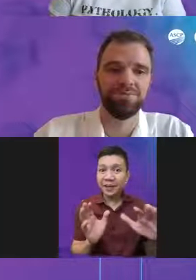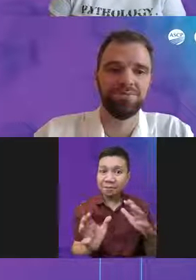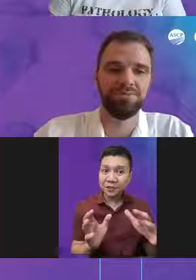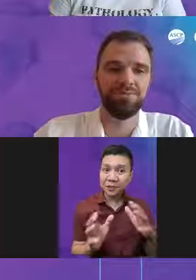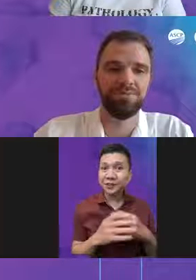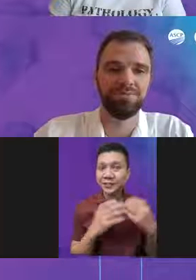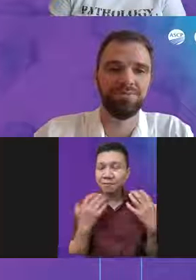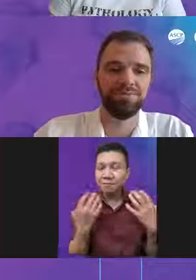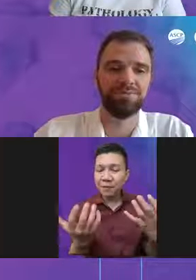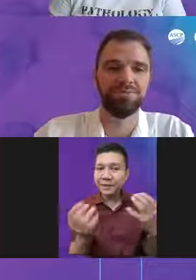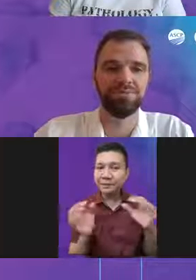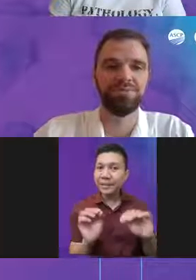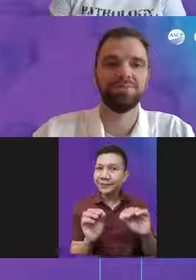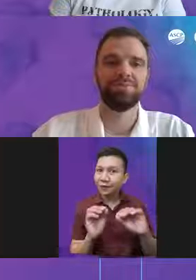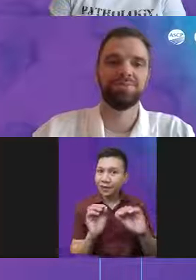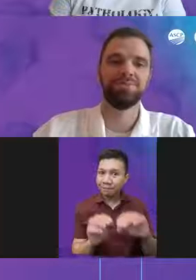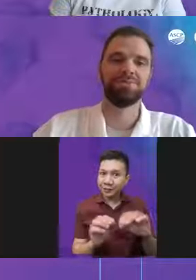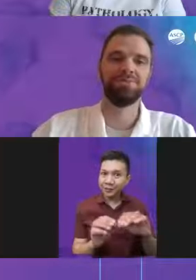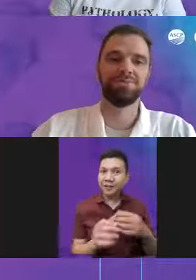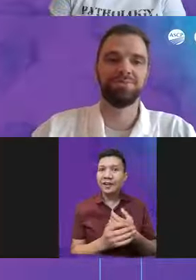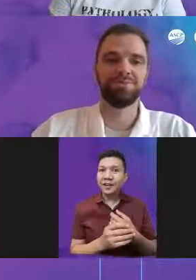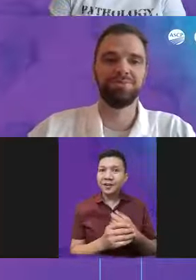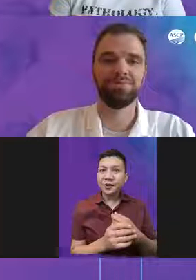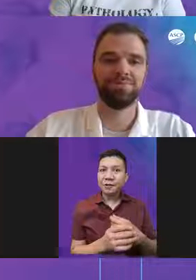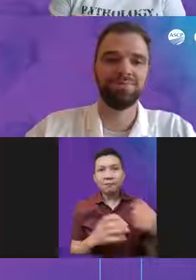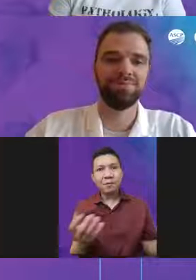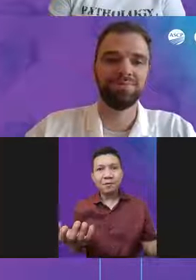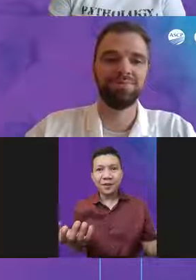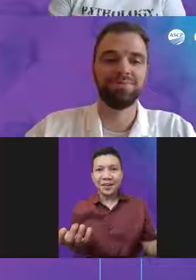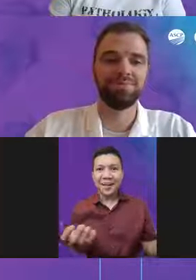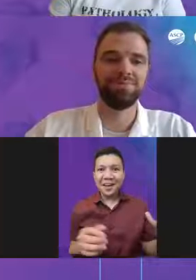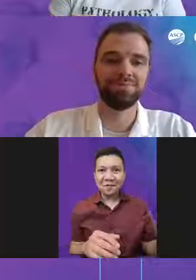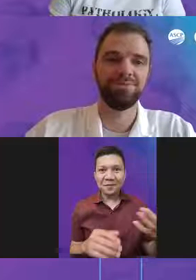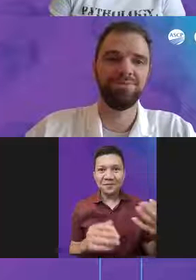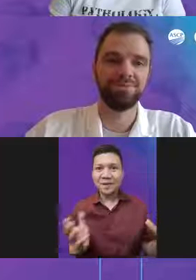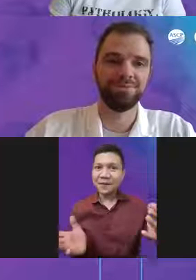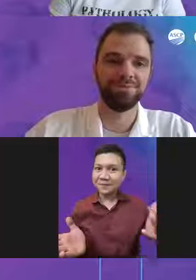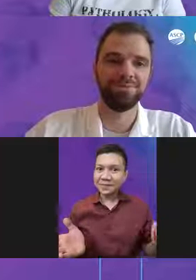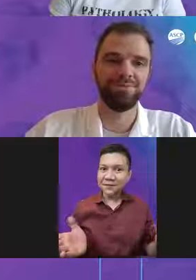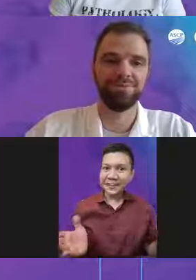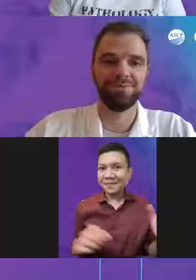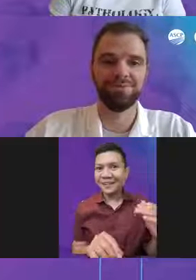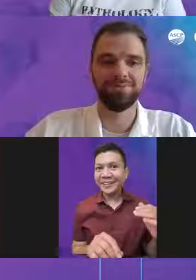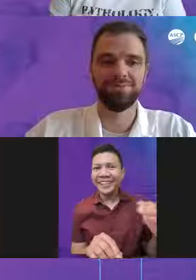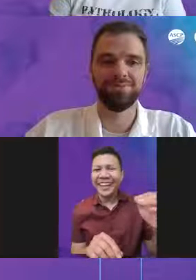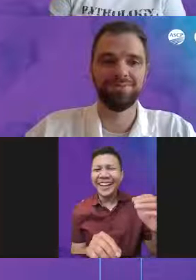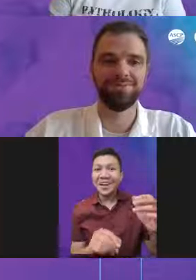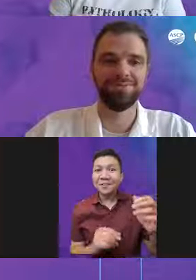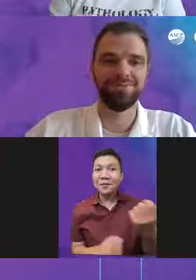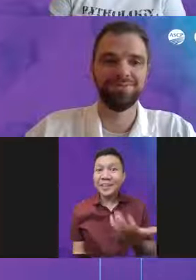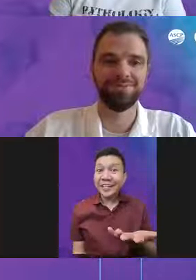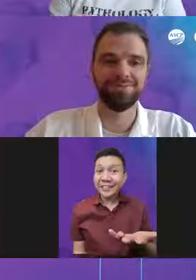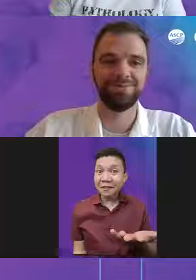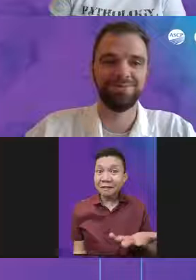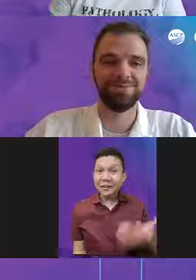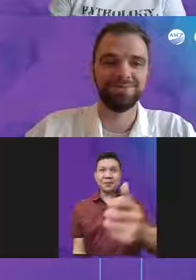make a picture or memorize based on a picture. You know, remember, I don't know if I'm going to make this funny because, you